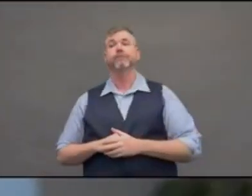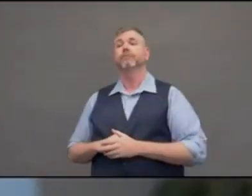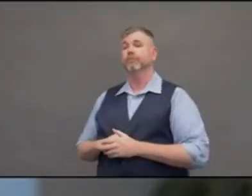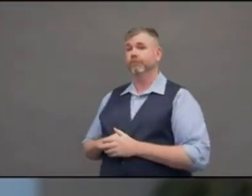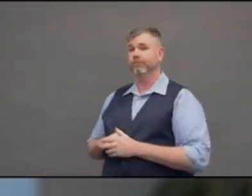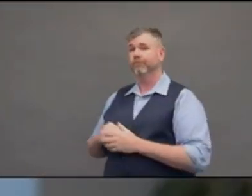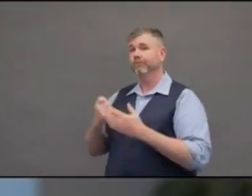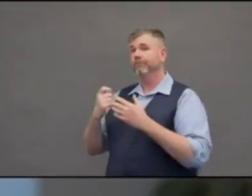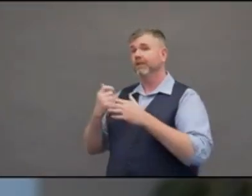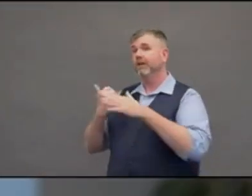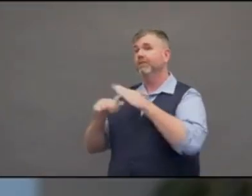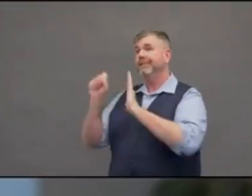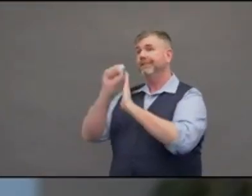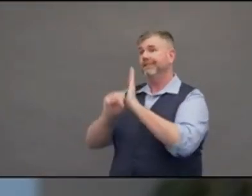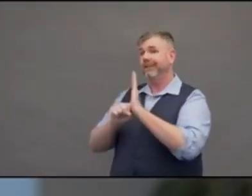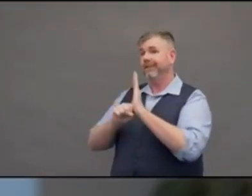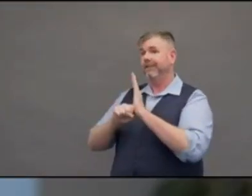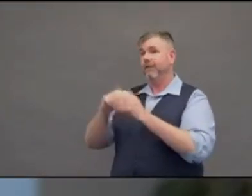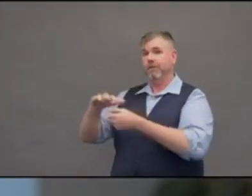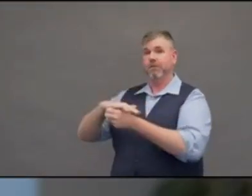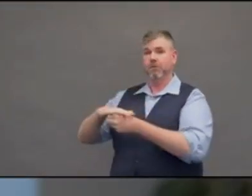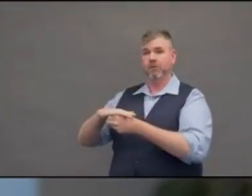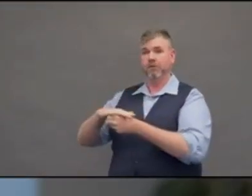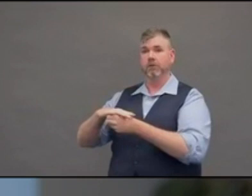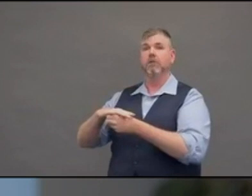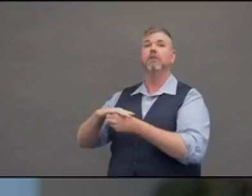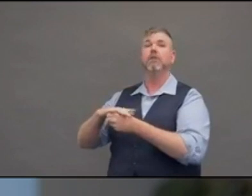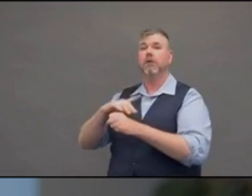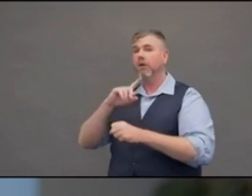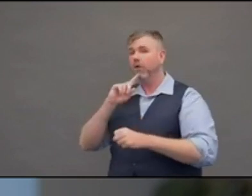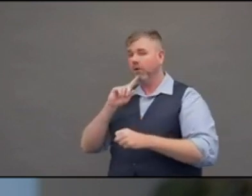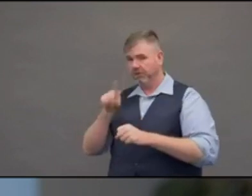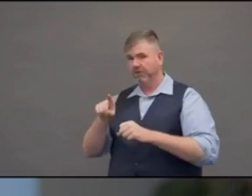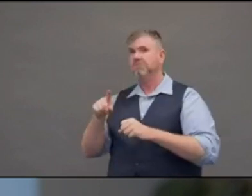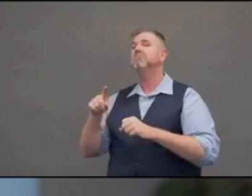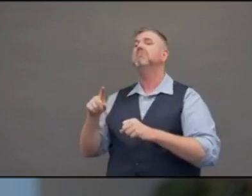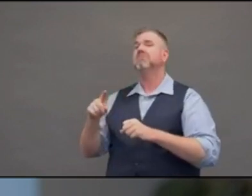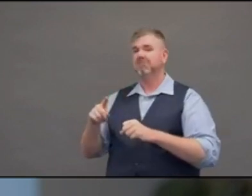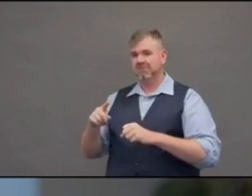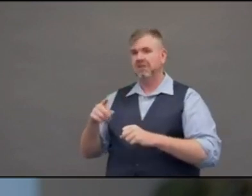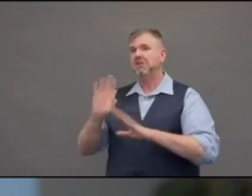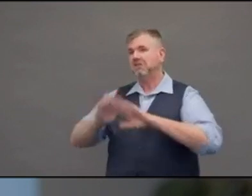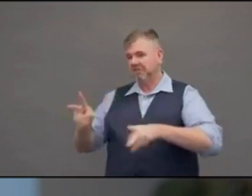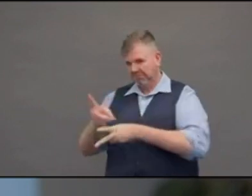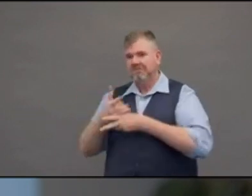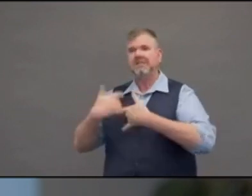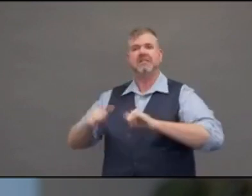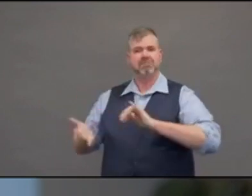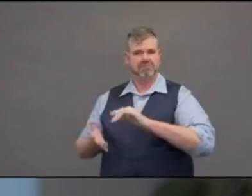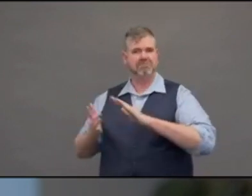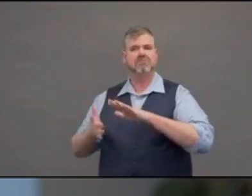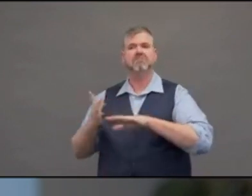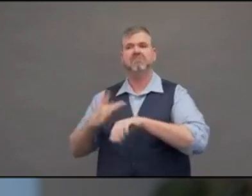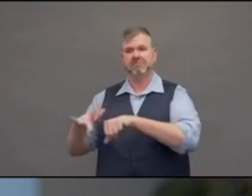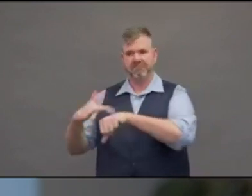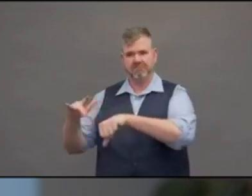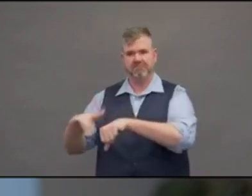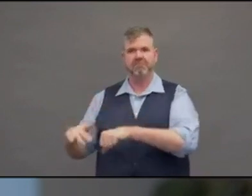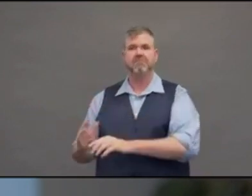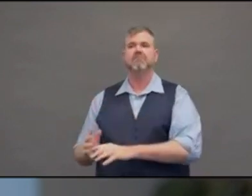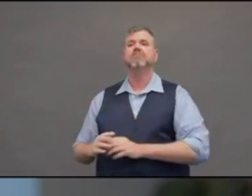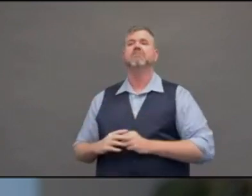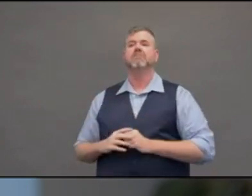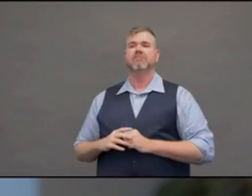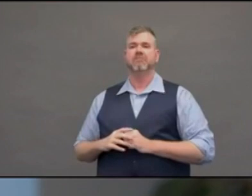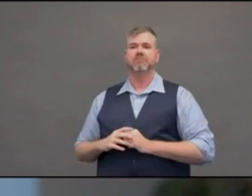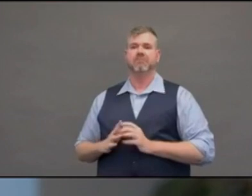programs are available for those workers who are working in essential work, under